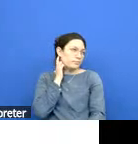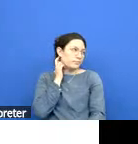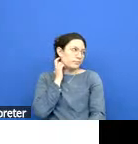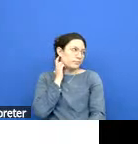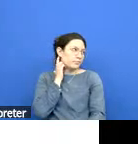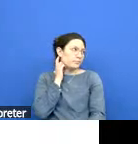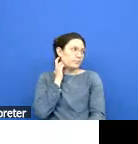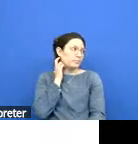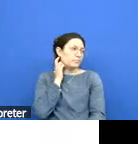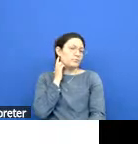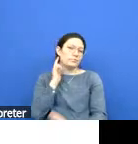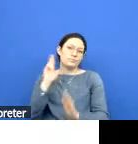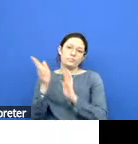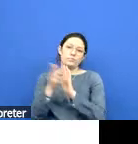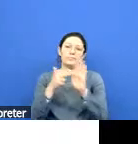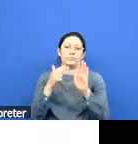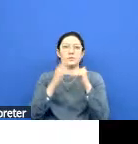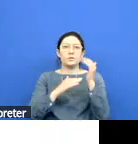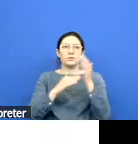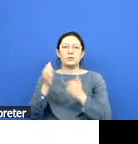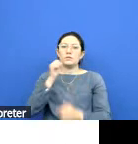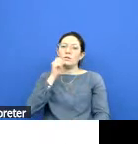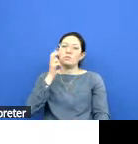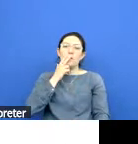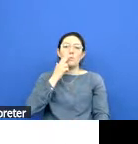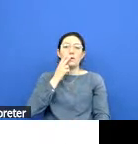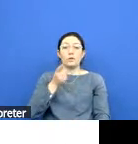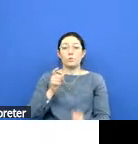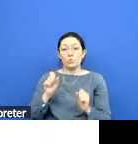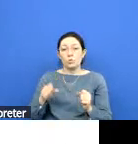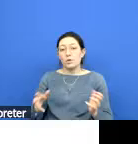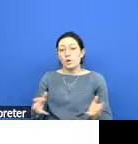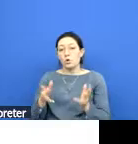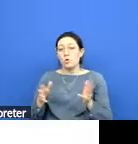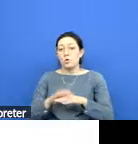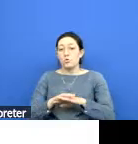Declaring a building to be non-smoking, you could certainly encourage it.